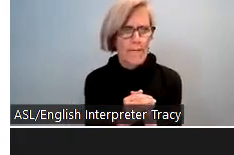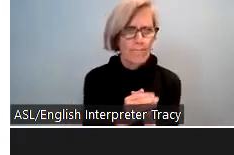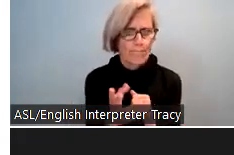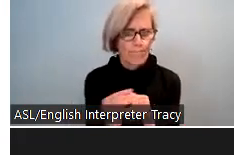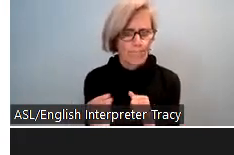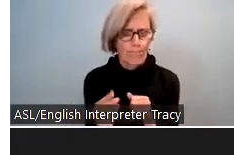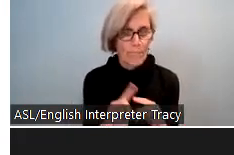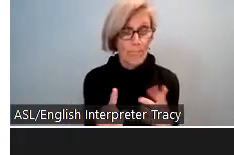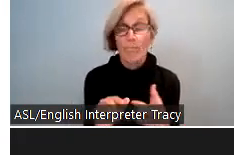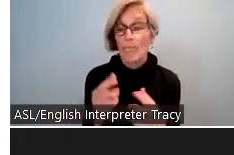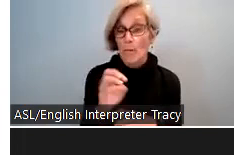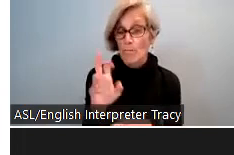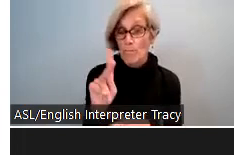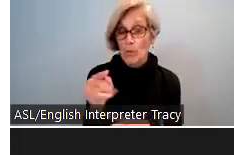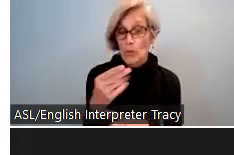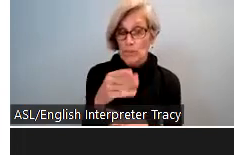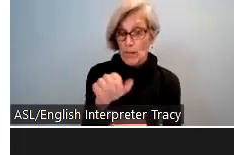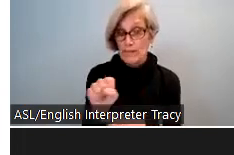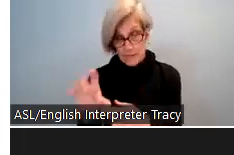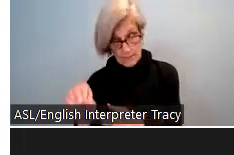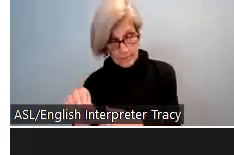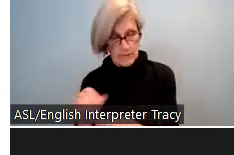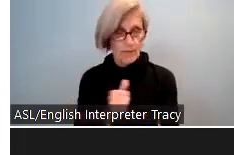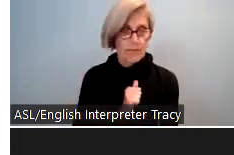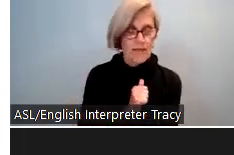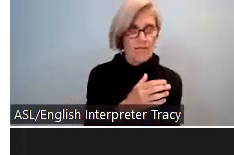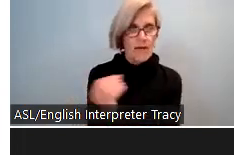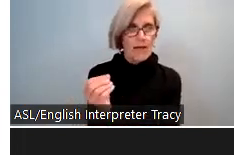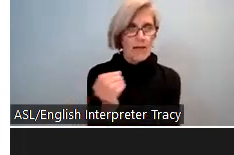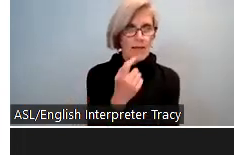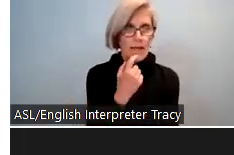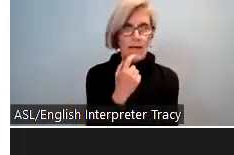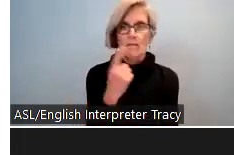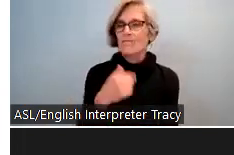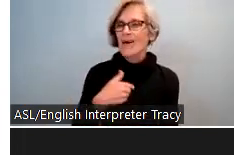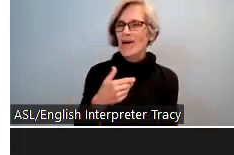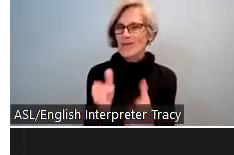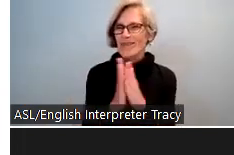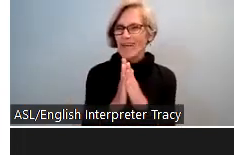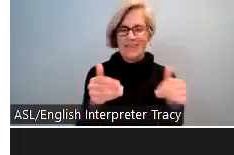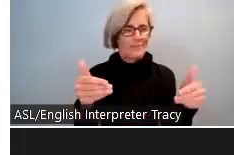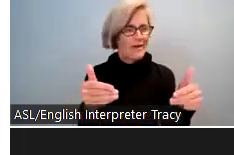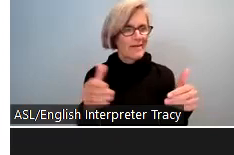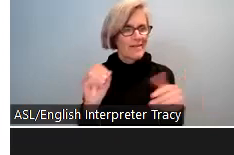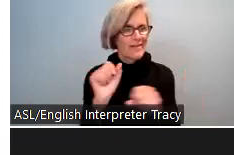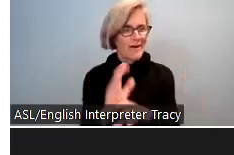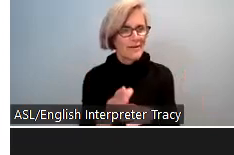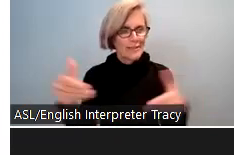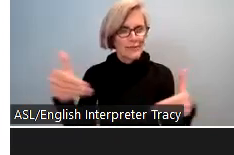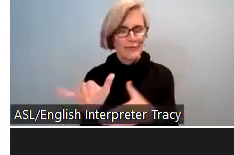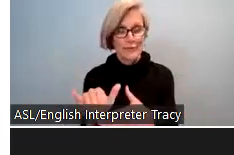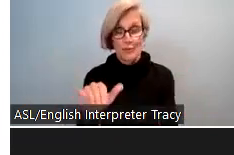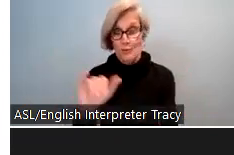Mark Thomas, myself, and I'll have my colleagues introduce themselves, starting with Jay.